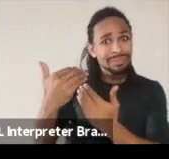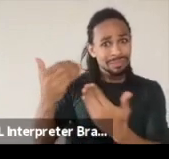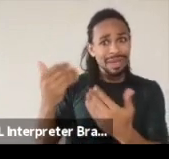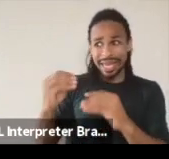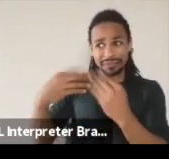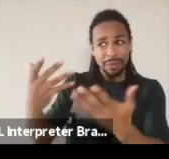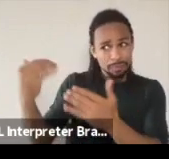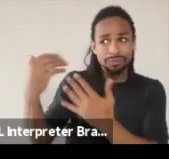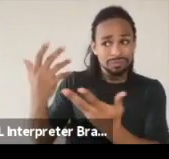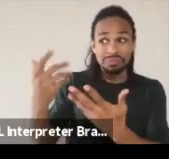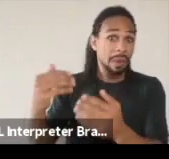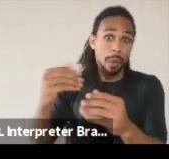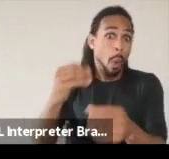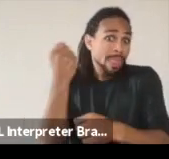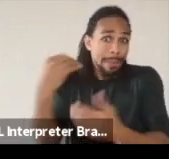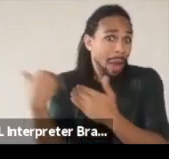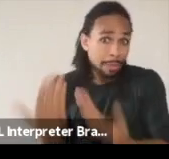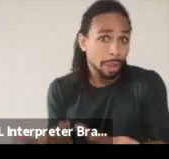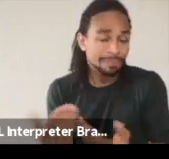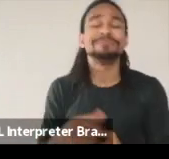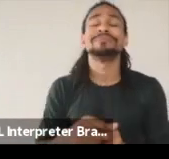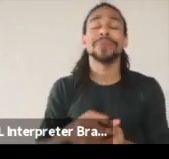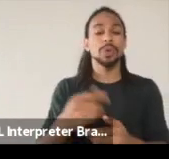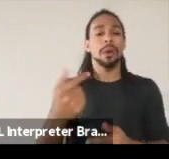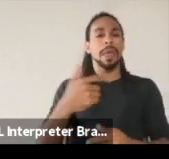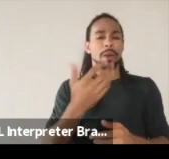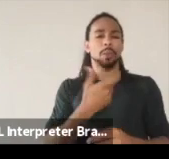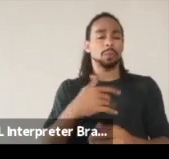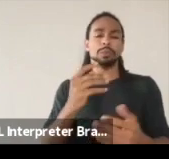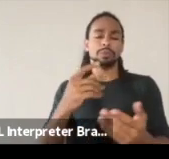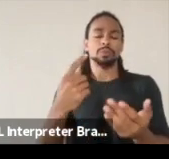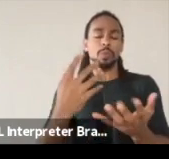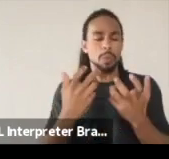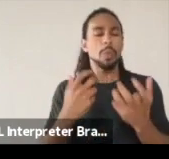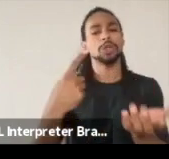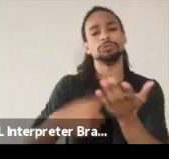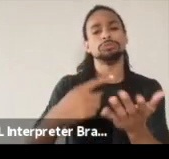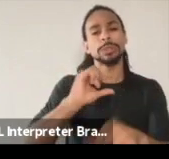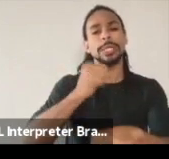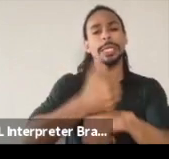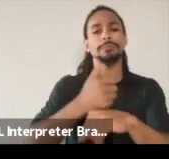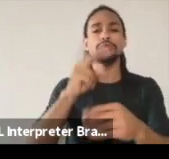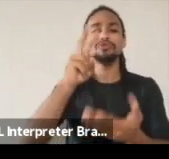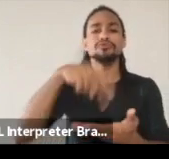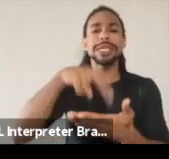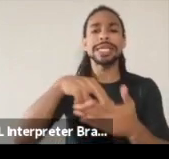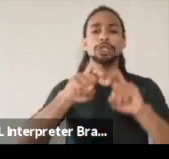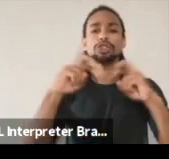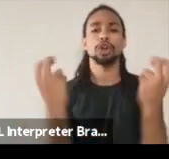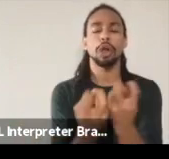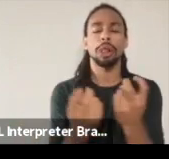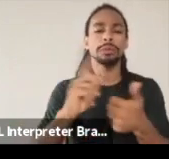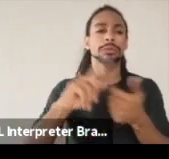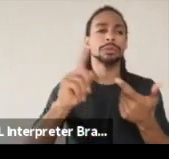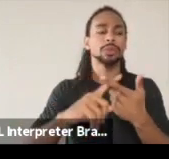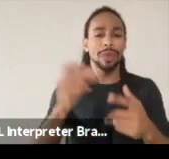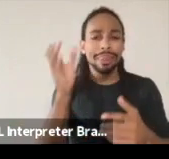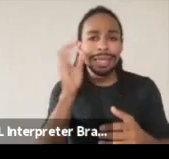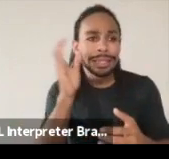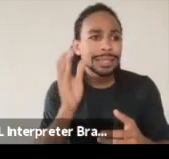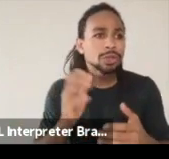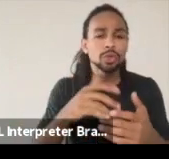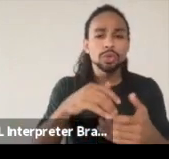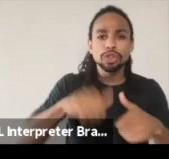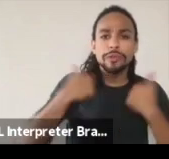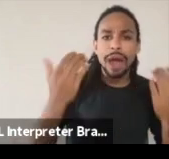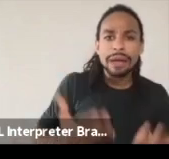they're called reading circles and listening circles. We are listening to survivors to hear what they want. We're listening to community members to